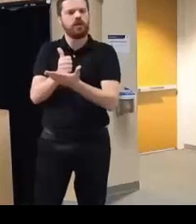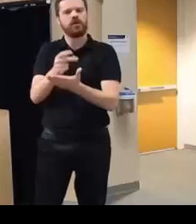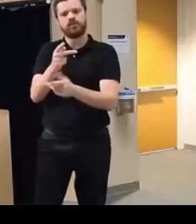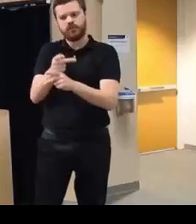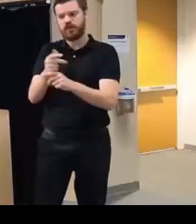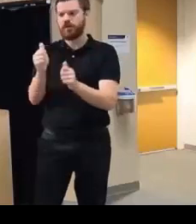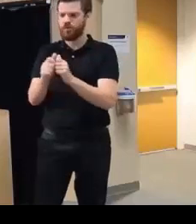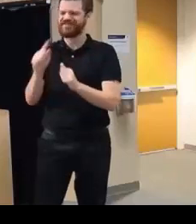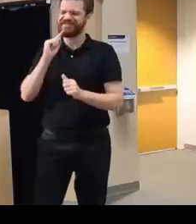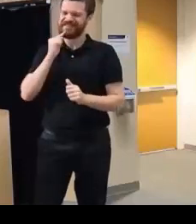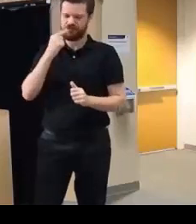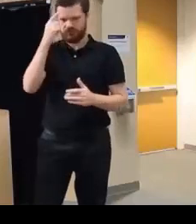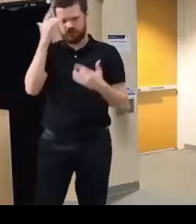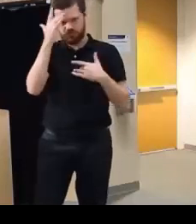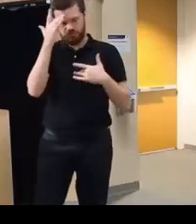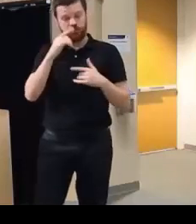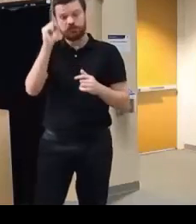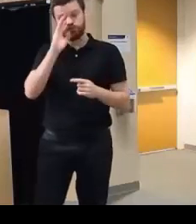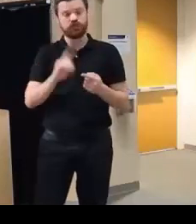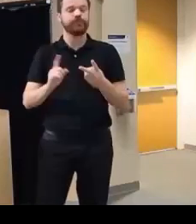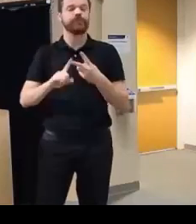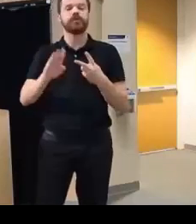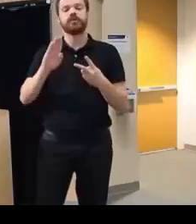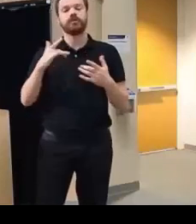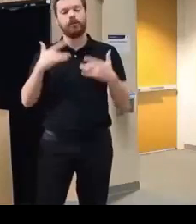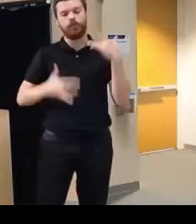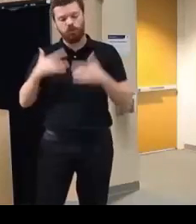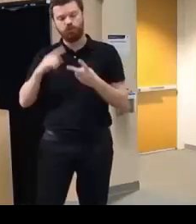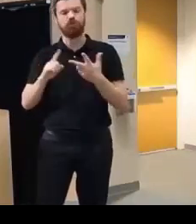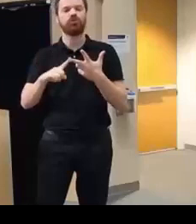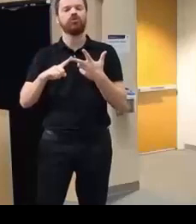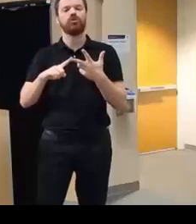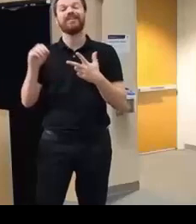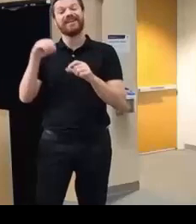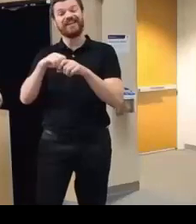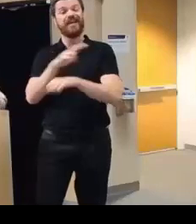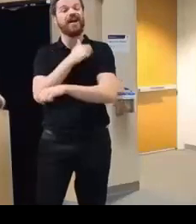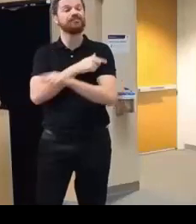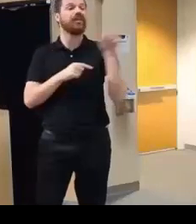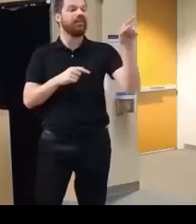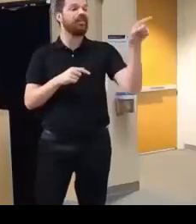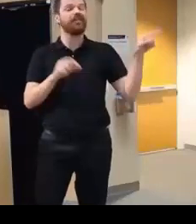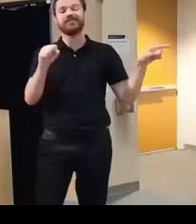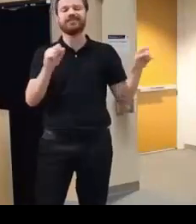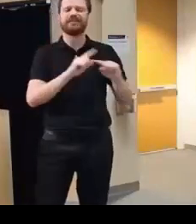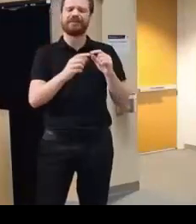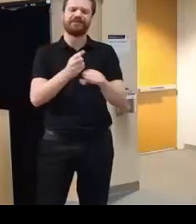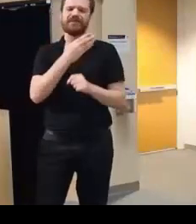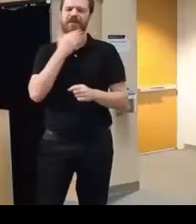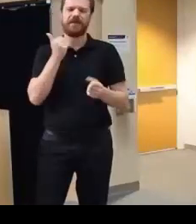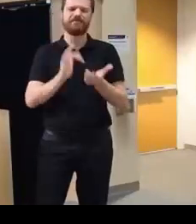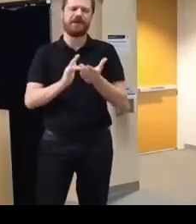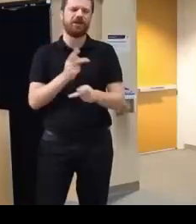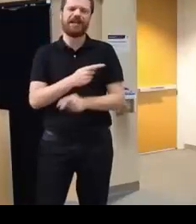patients with severe mental illness, so those with schizophrenia, bipolar disorder, who are elsewhere in the hospital but are not getting the best medical care